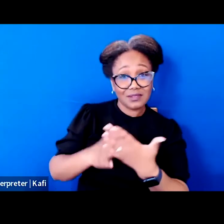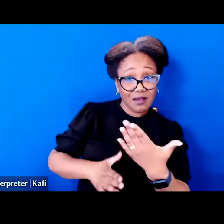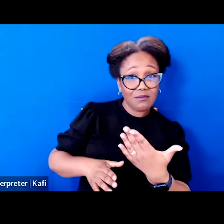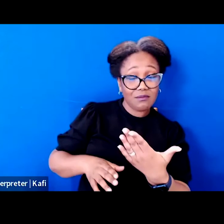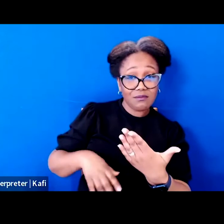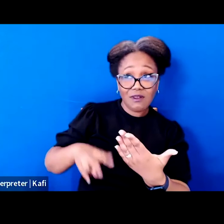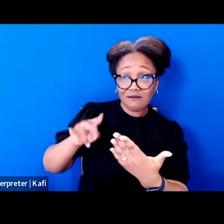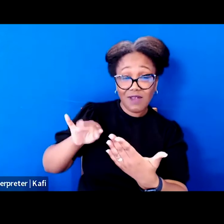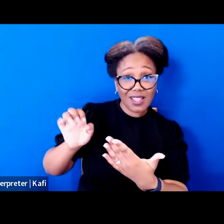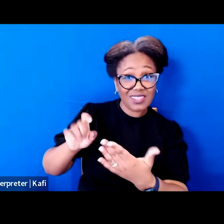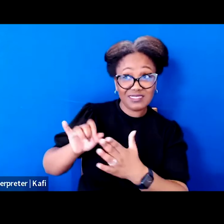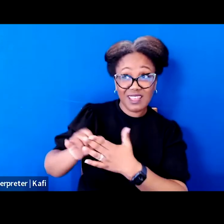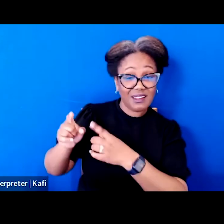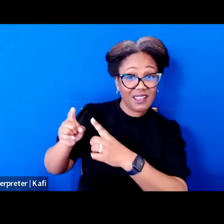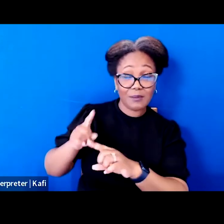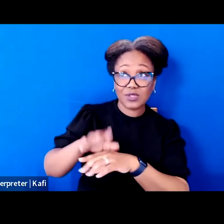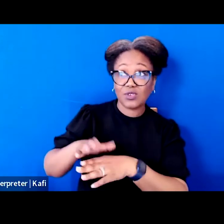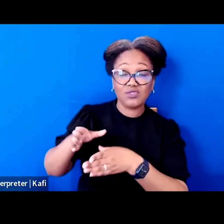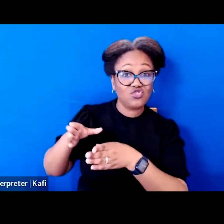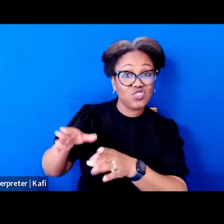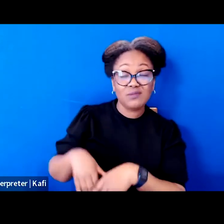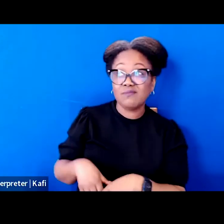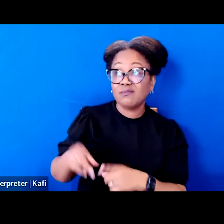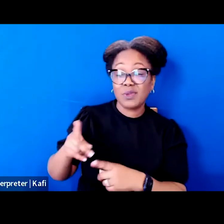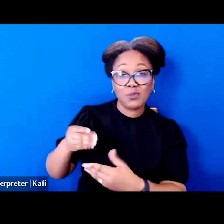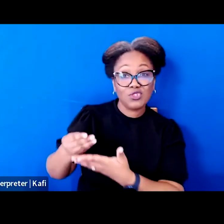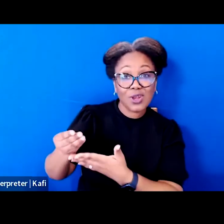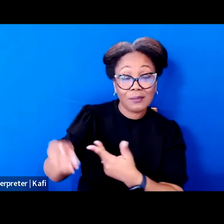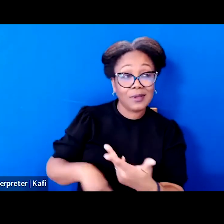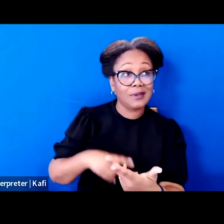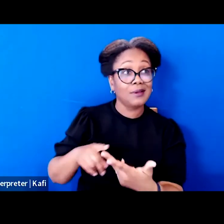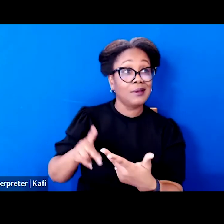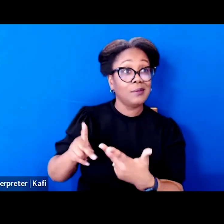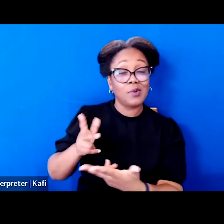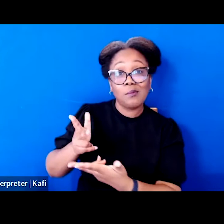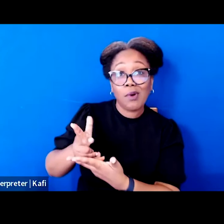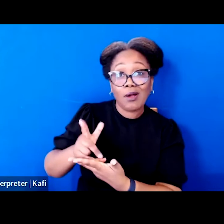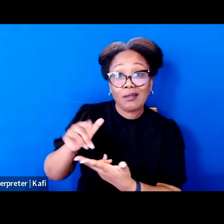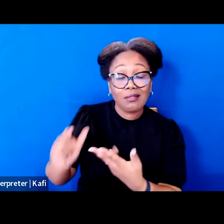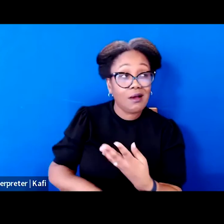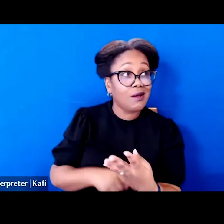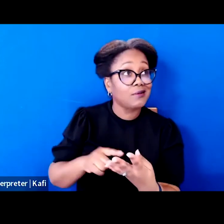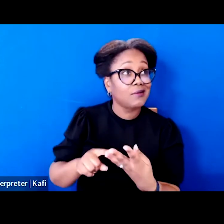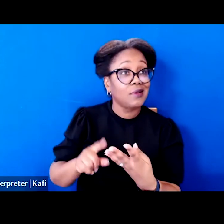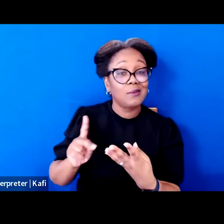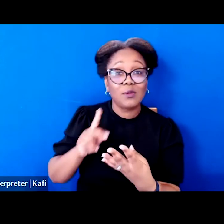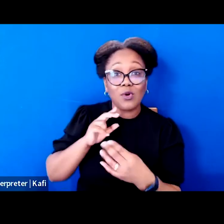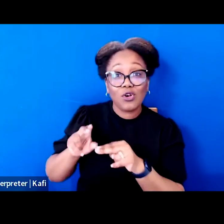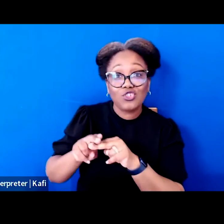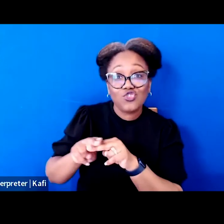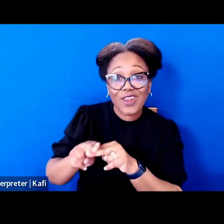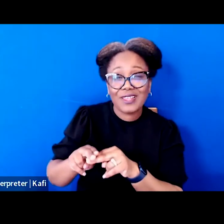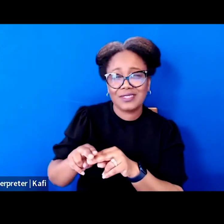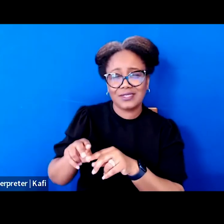when people are shopping, when people are in the parking lots, when people are on the subway trains,